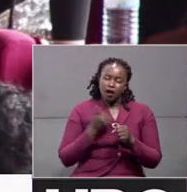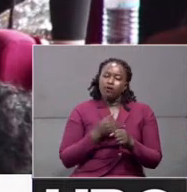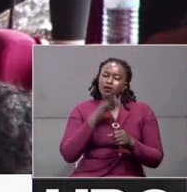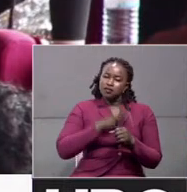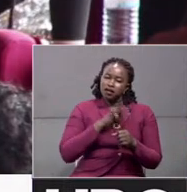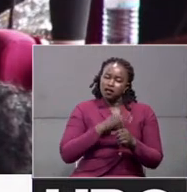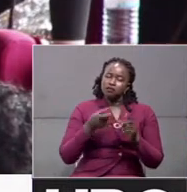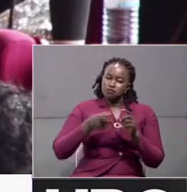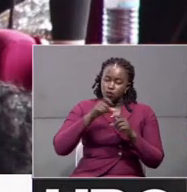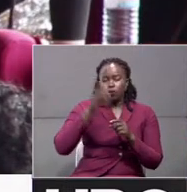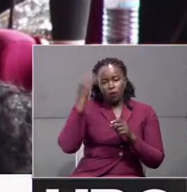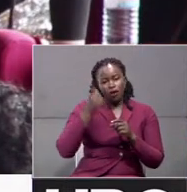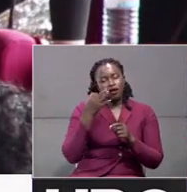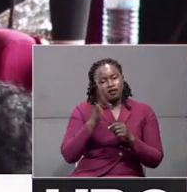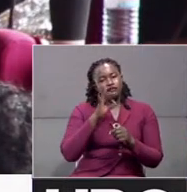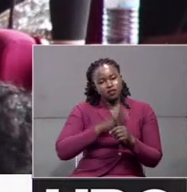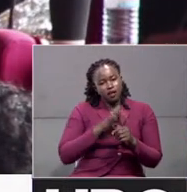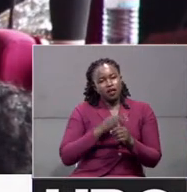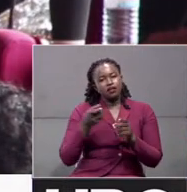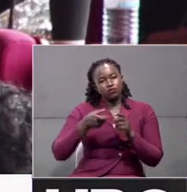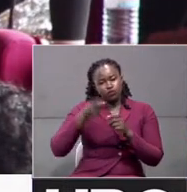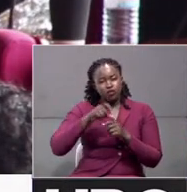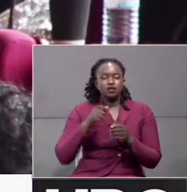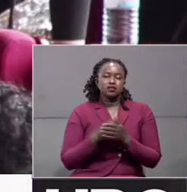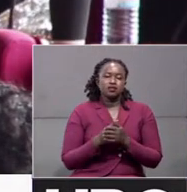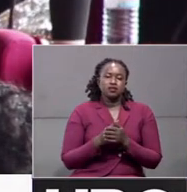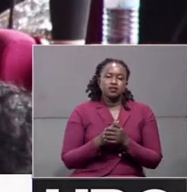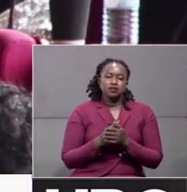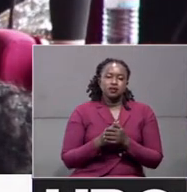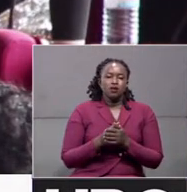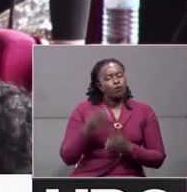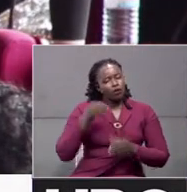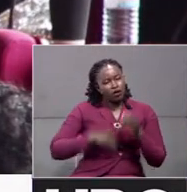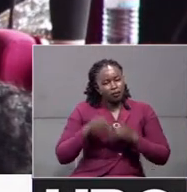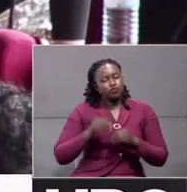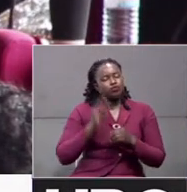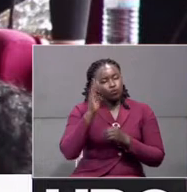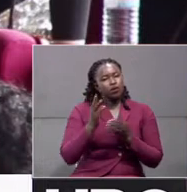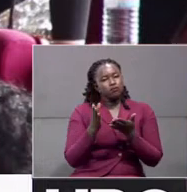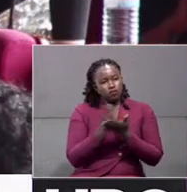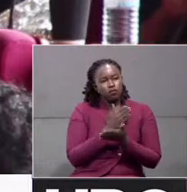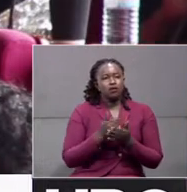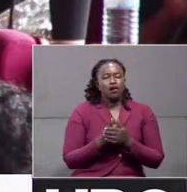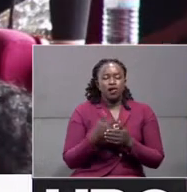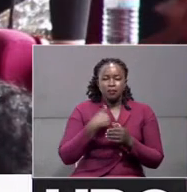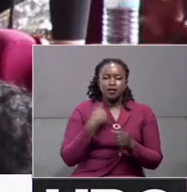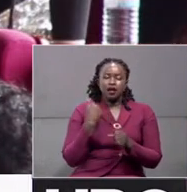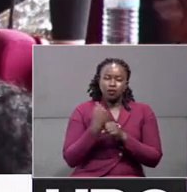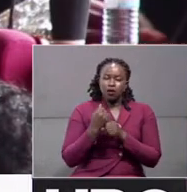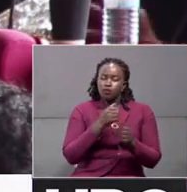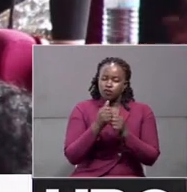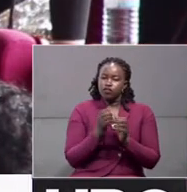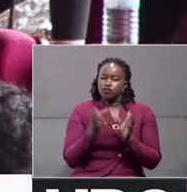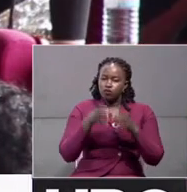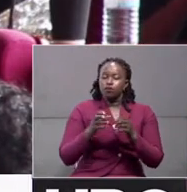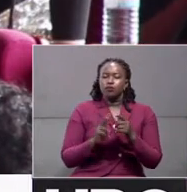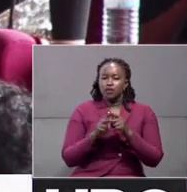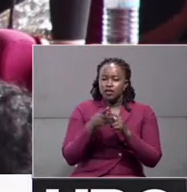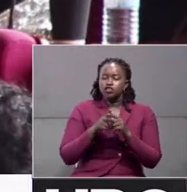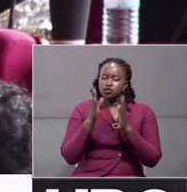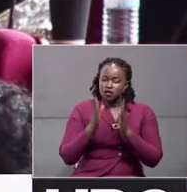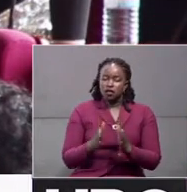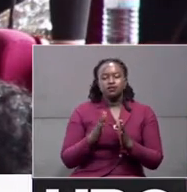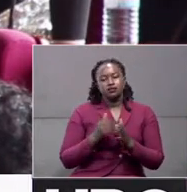the salary is increasing, I hope corruption will go out. Me, I work with engineers. I'm under